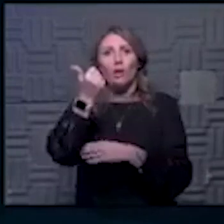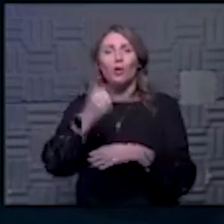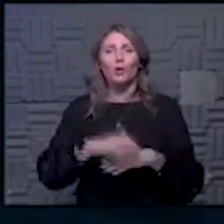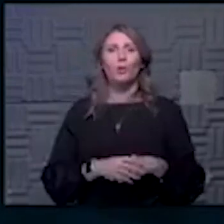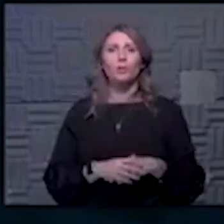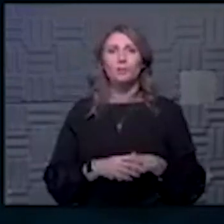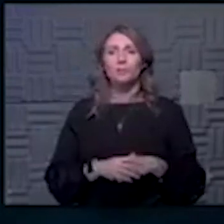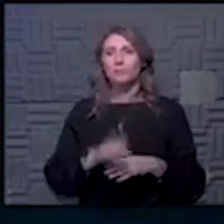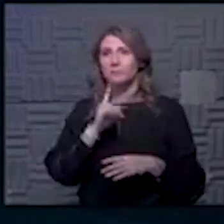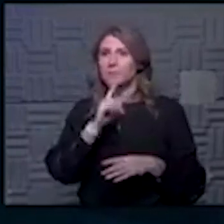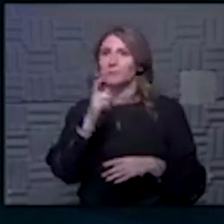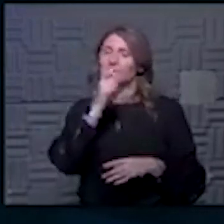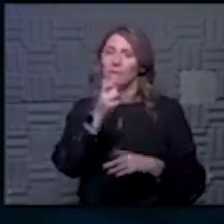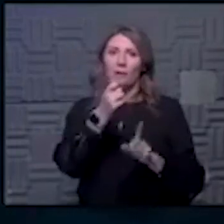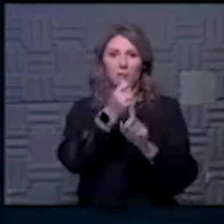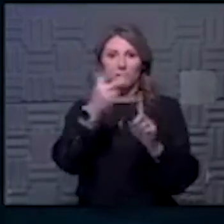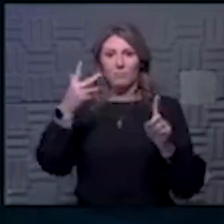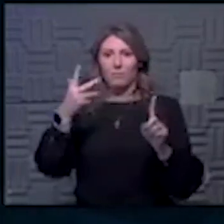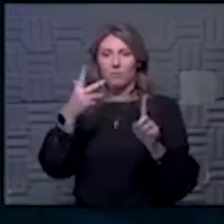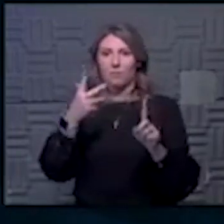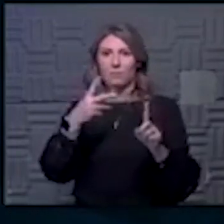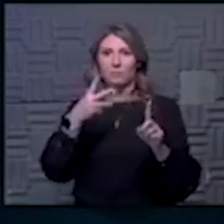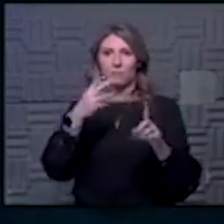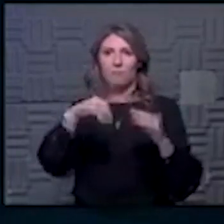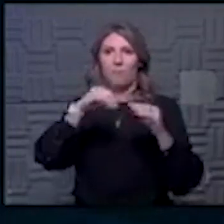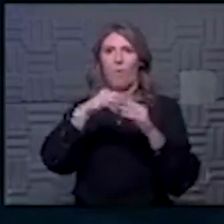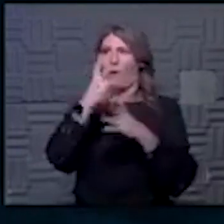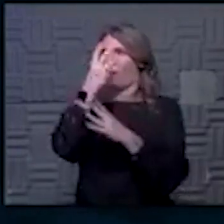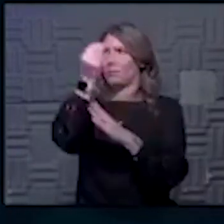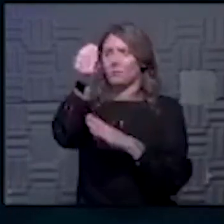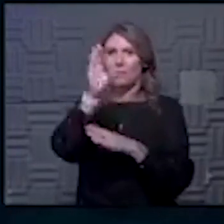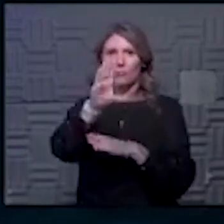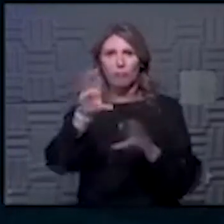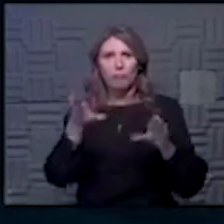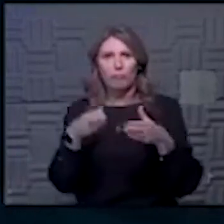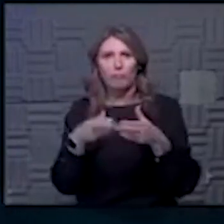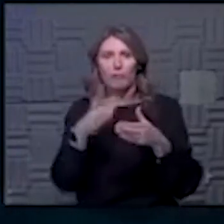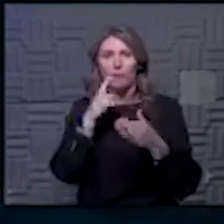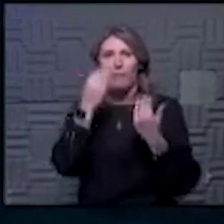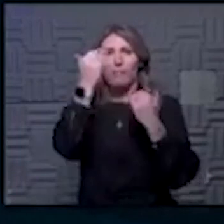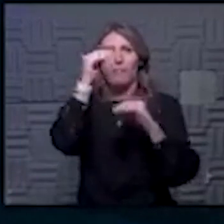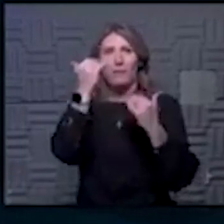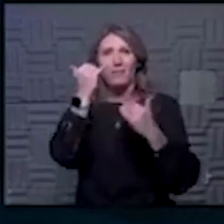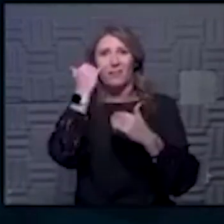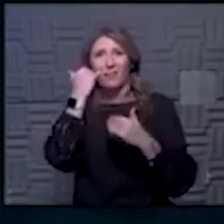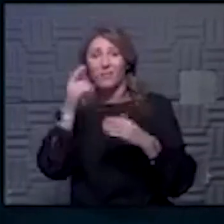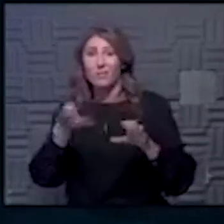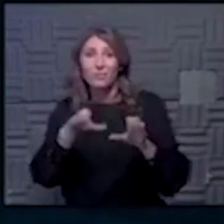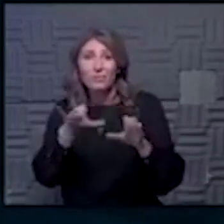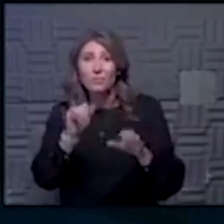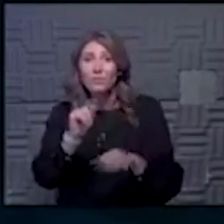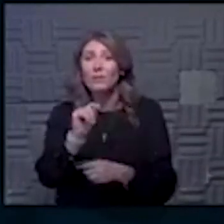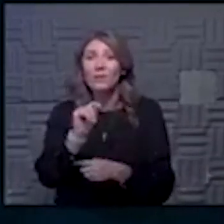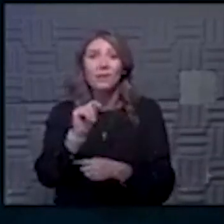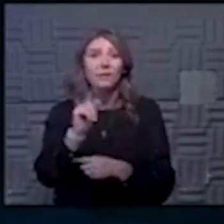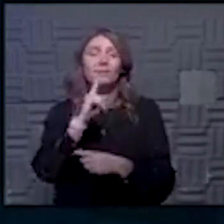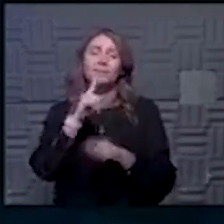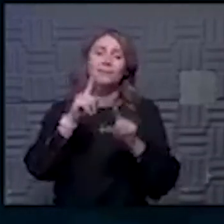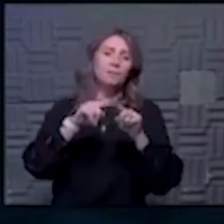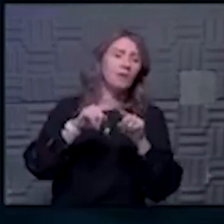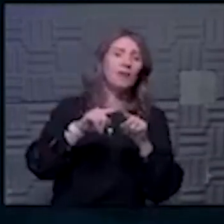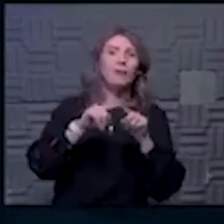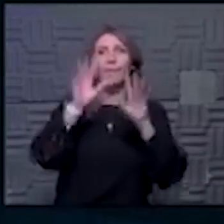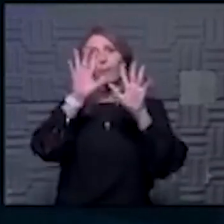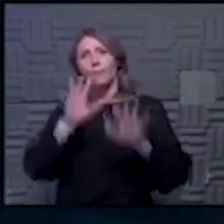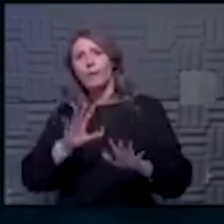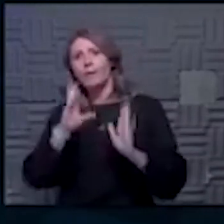Certainly not extending far outside of your bubble or trying to limit how much you do that. And then if you're going to do it, and obviously depending on the weather and all those things,